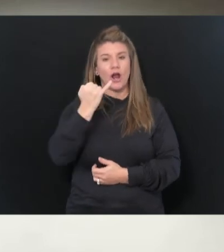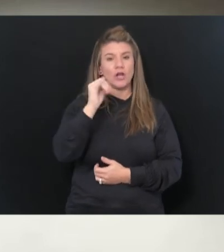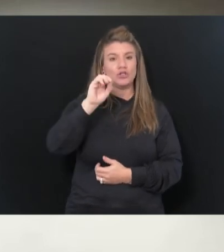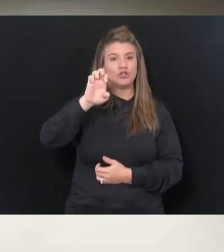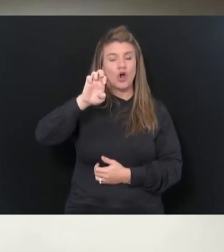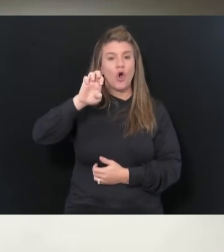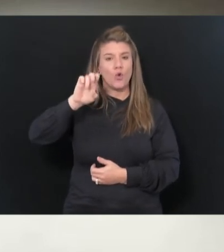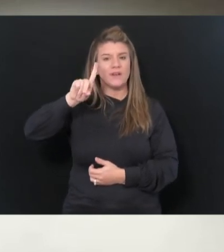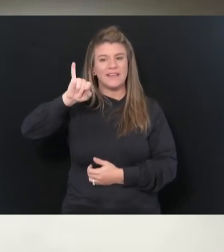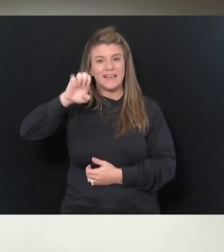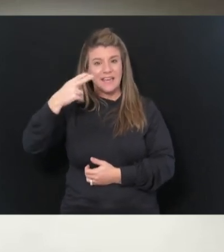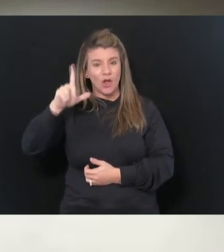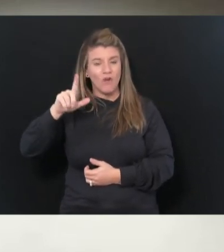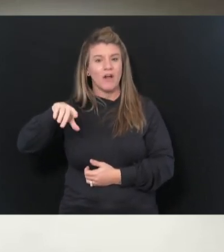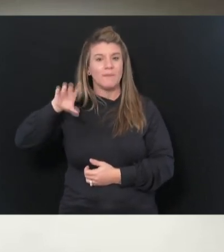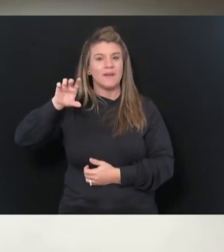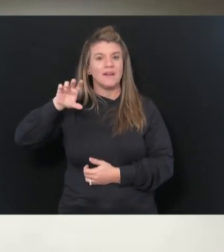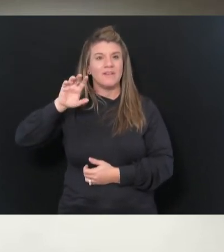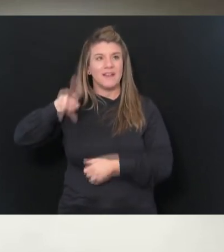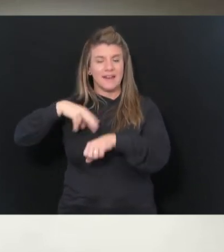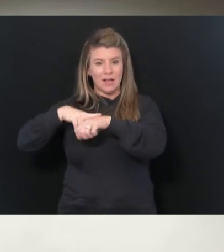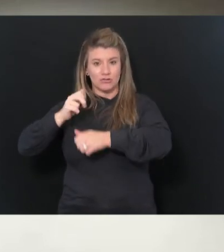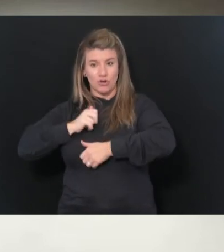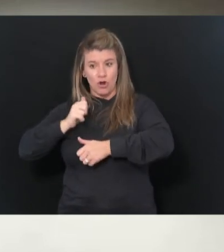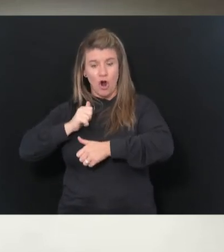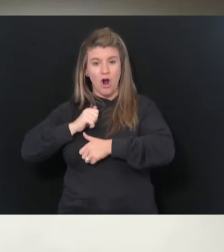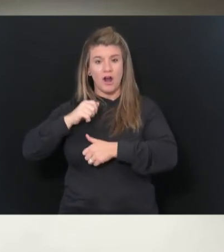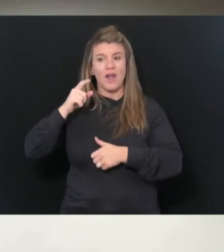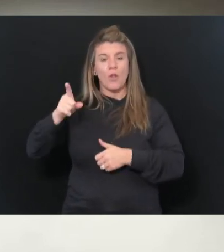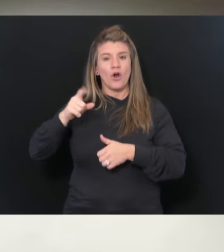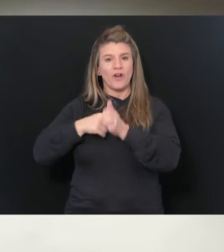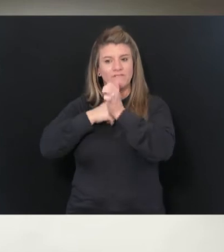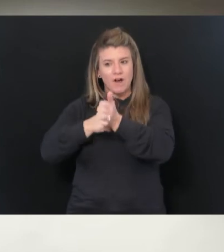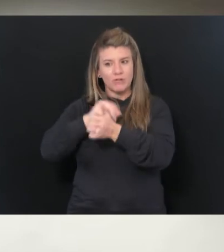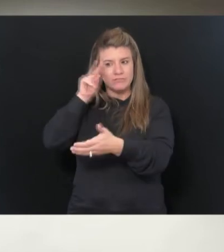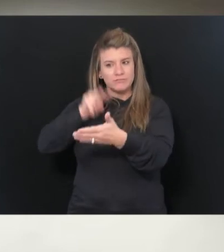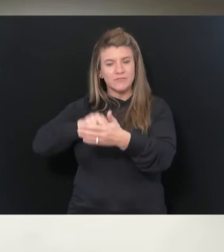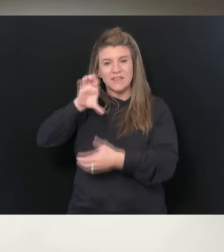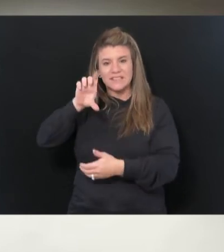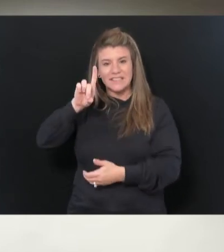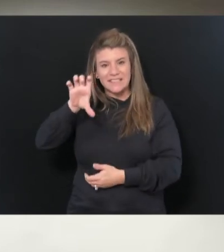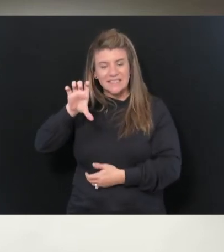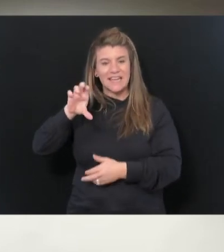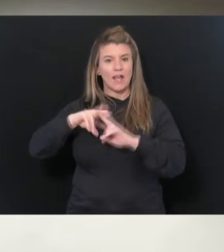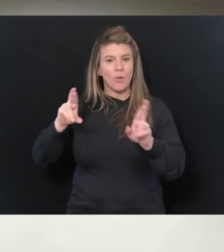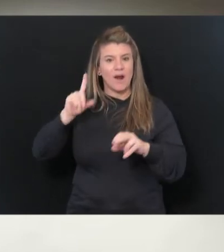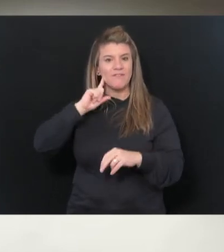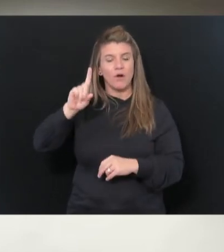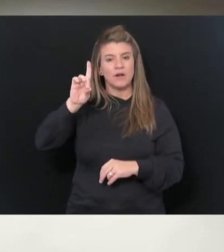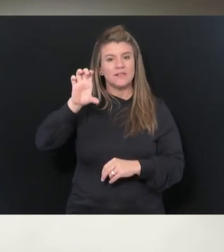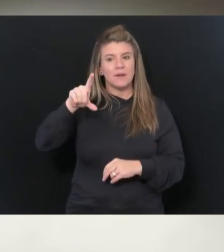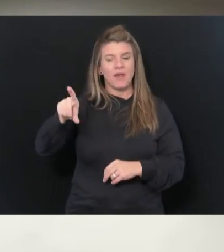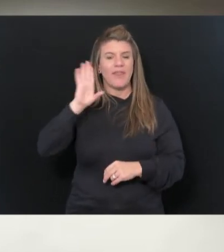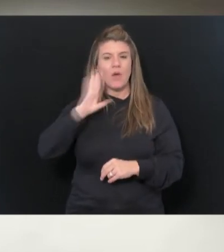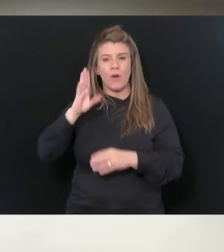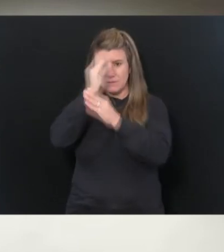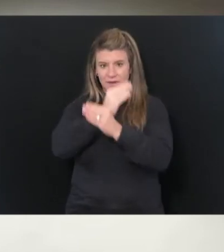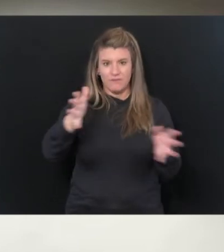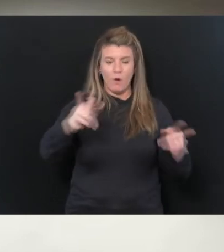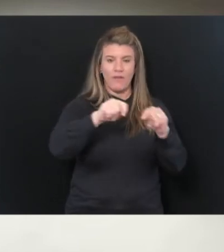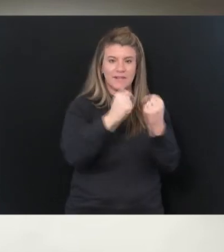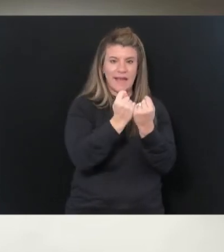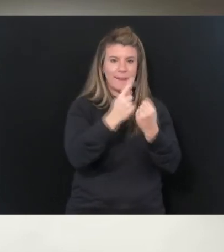brief CDC on our initial planning processes. On 4 December, they will brief Operation Warp Speed team